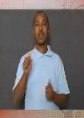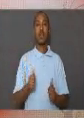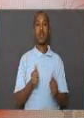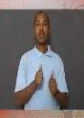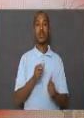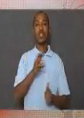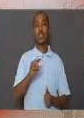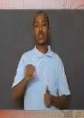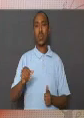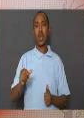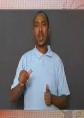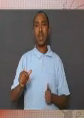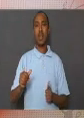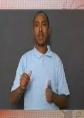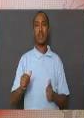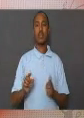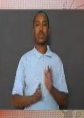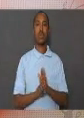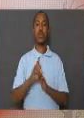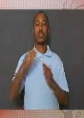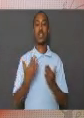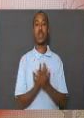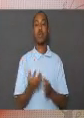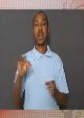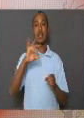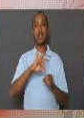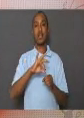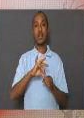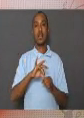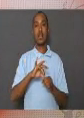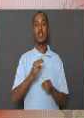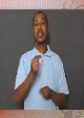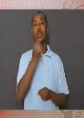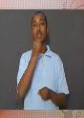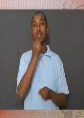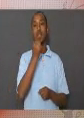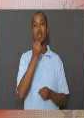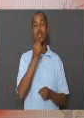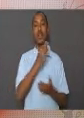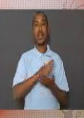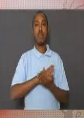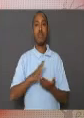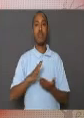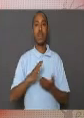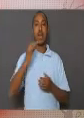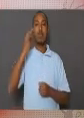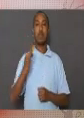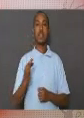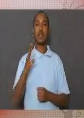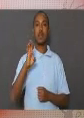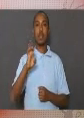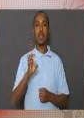the soil to be suitable for growing new plants, the nutrients that were removed must